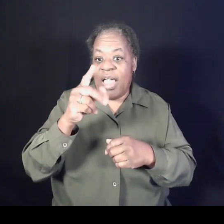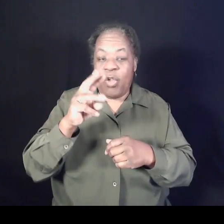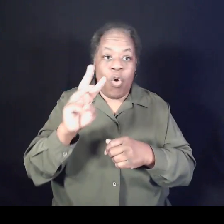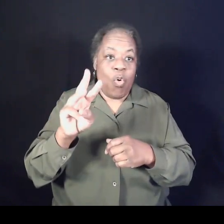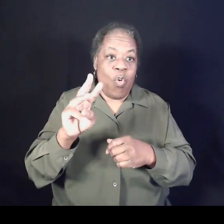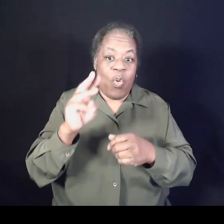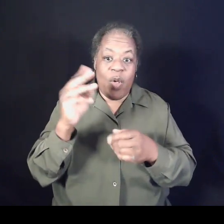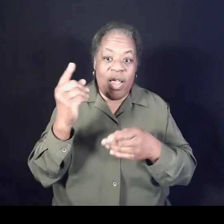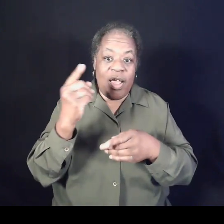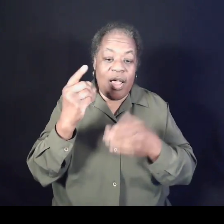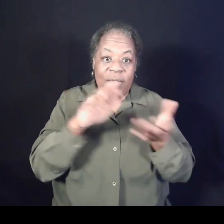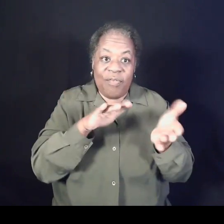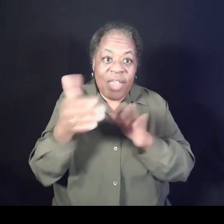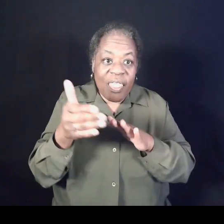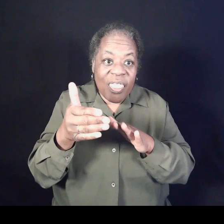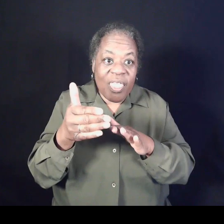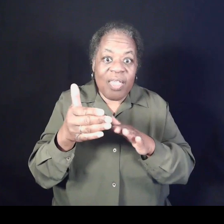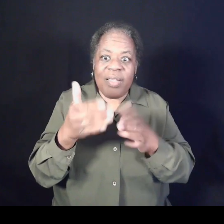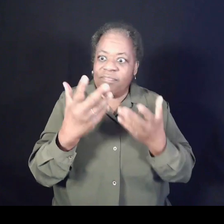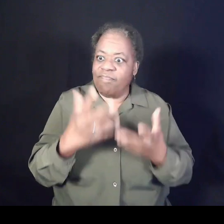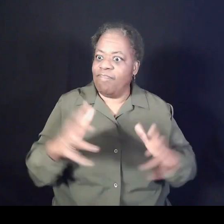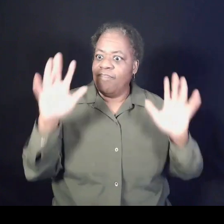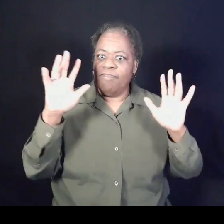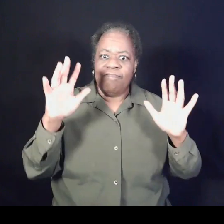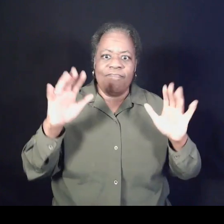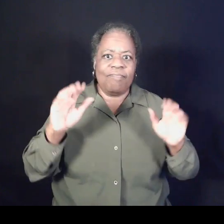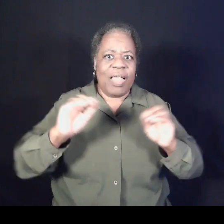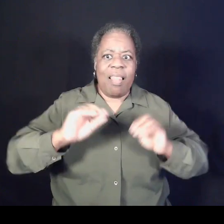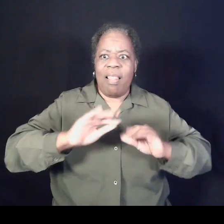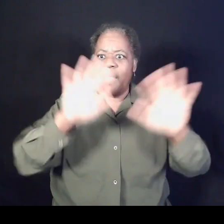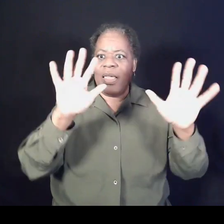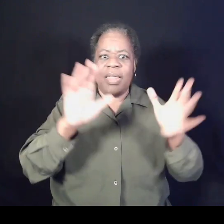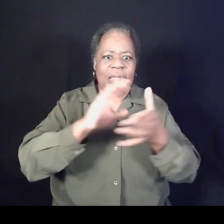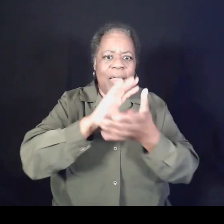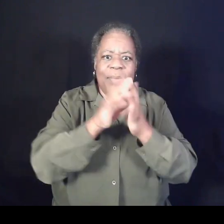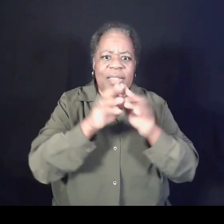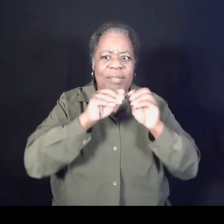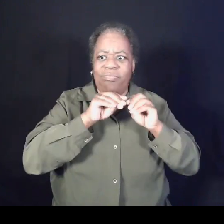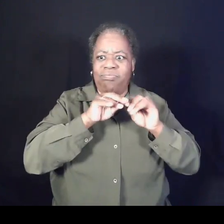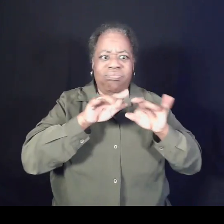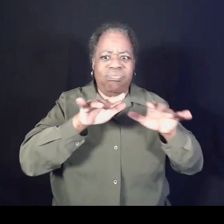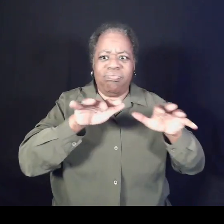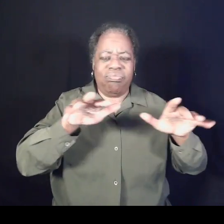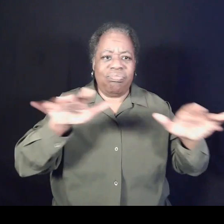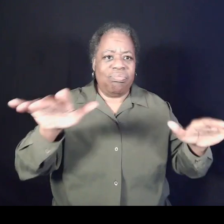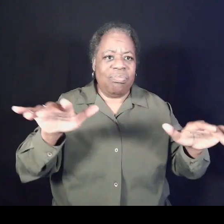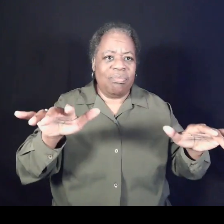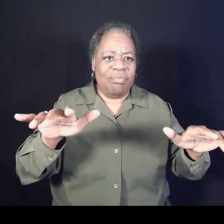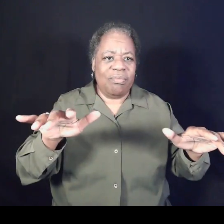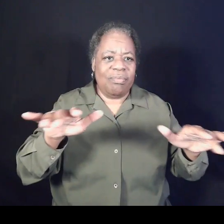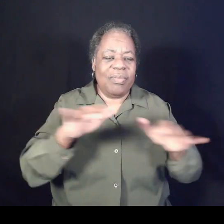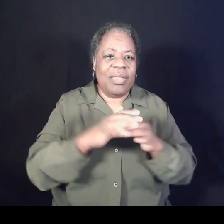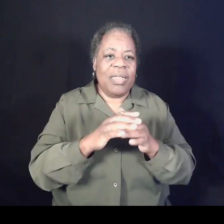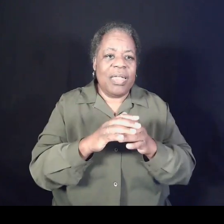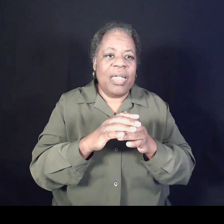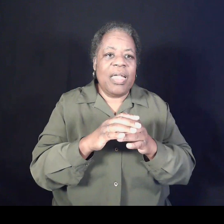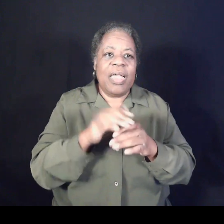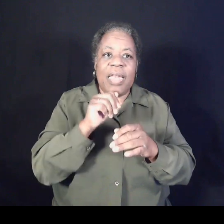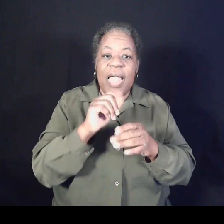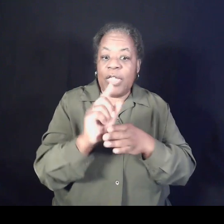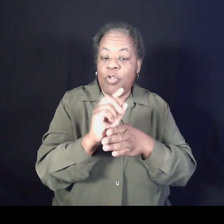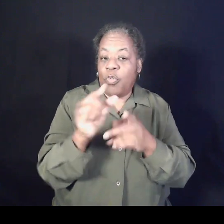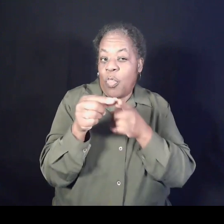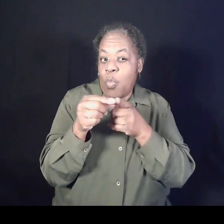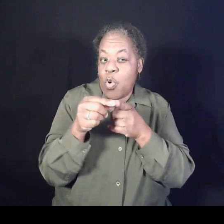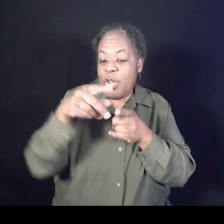day when light and peace will dawn on the land. Now, he doesn't use the word peace yet, but he